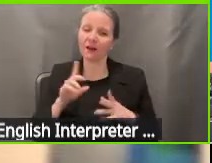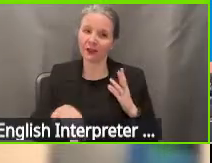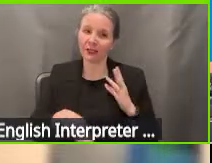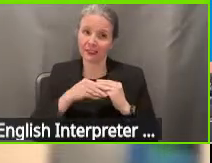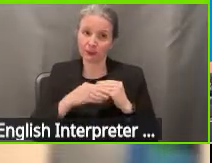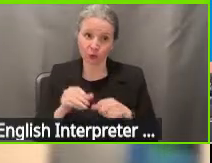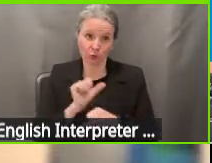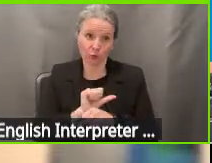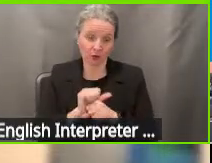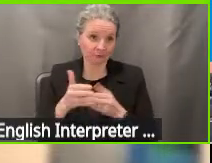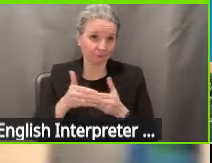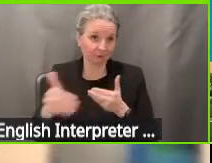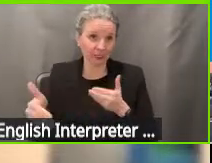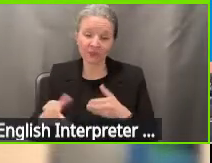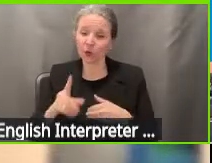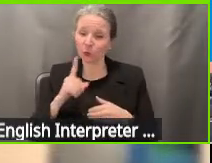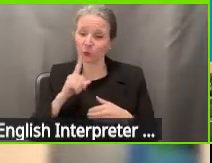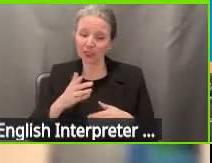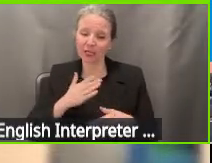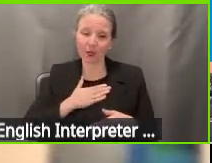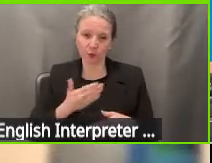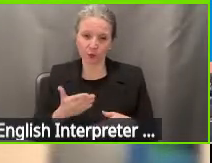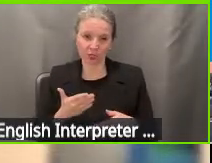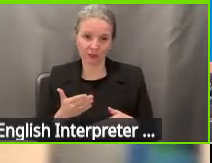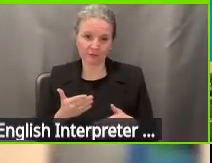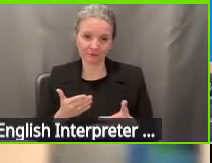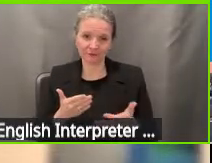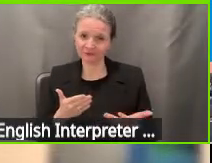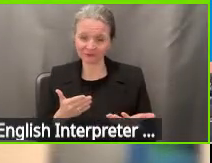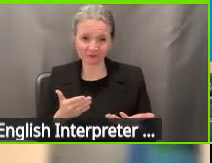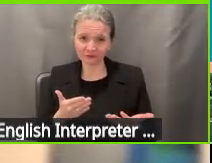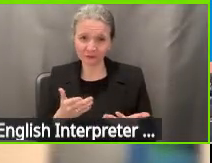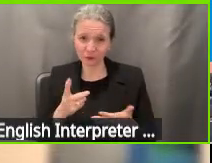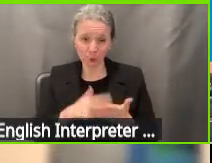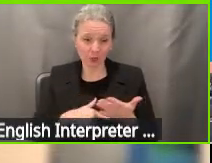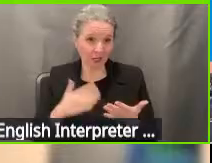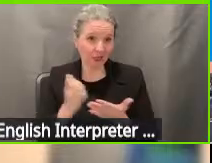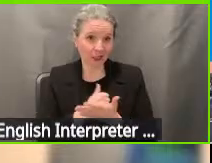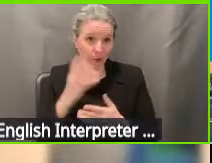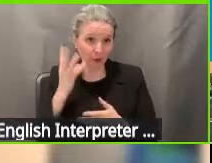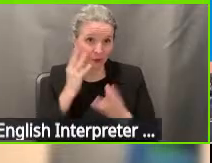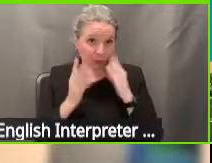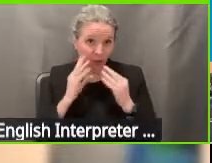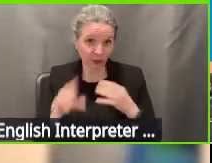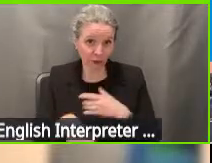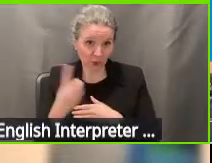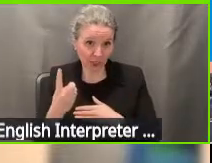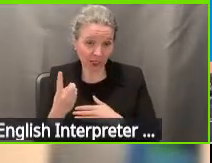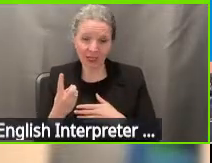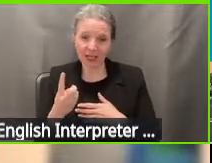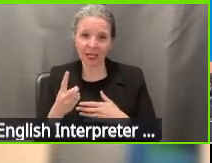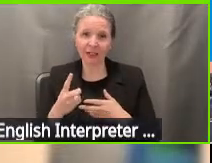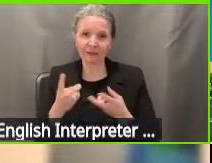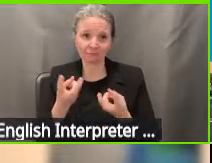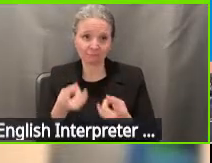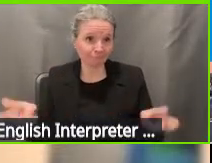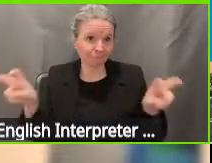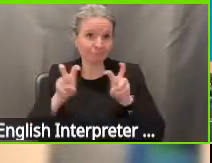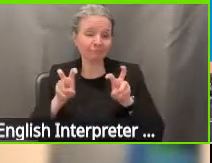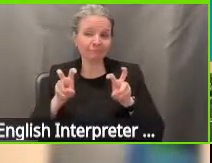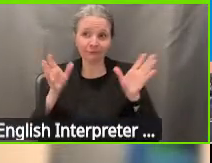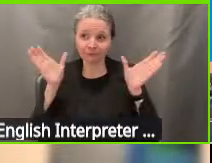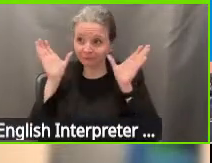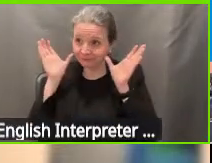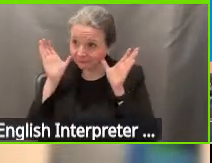work. But just really appreciate what I got to experience today in sitting with you all. It's lovely